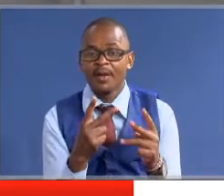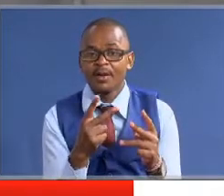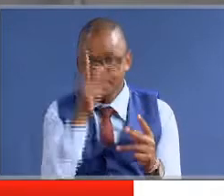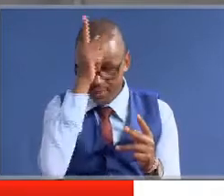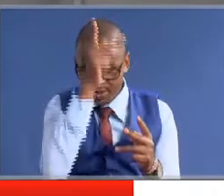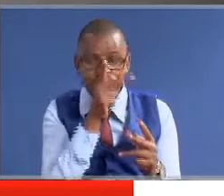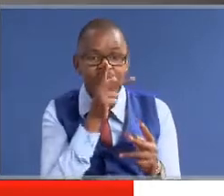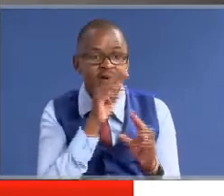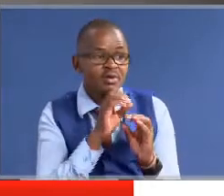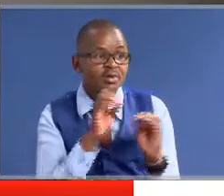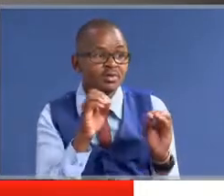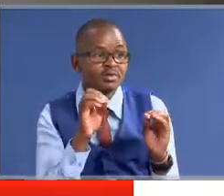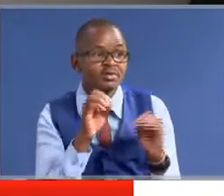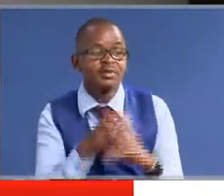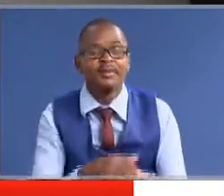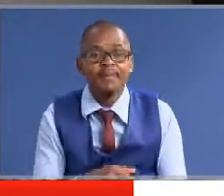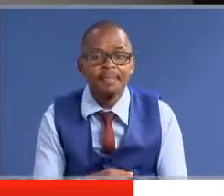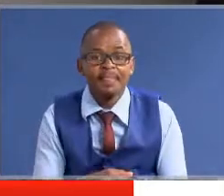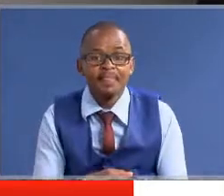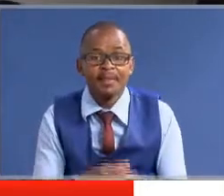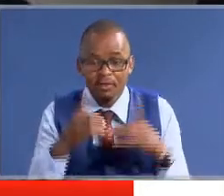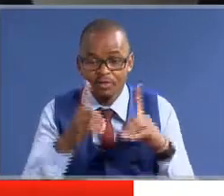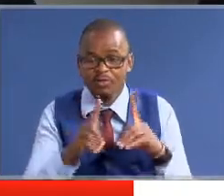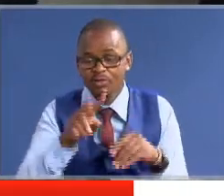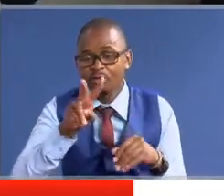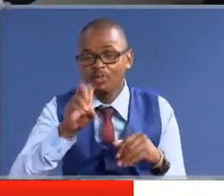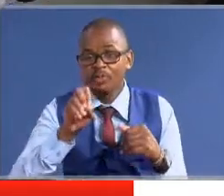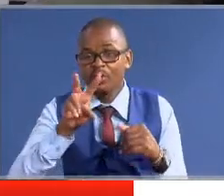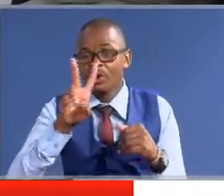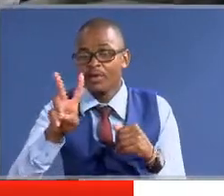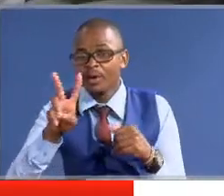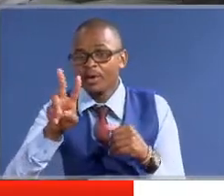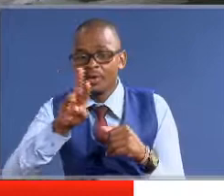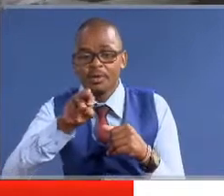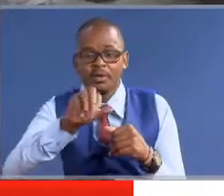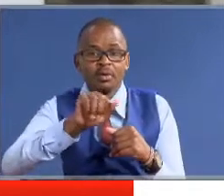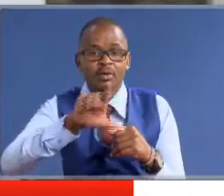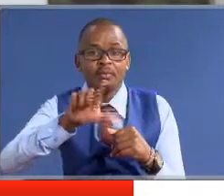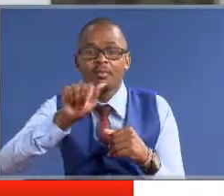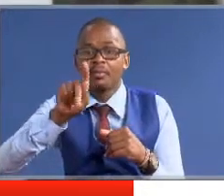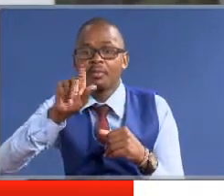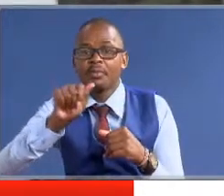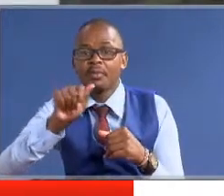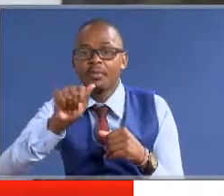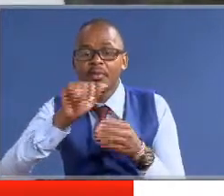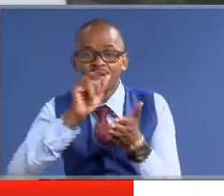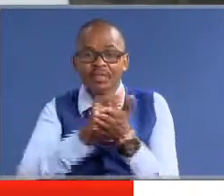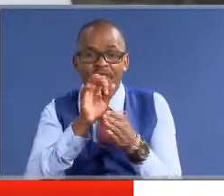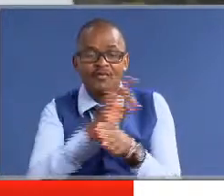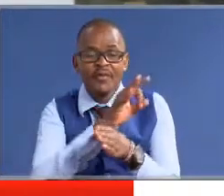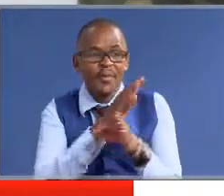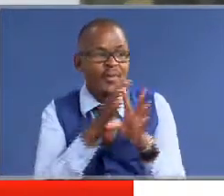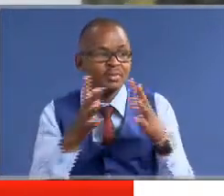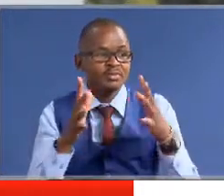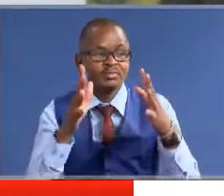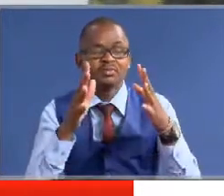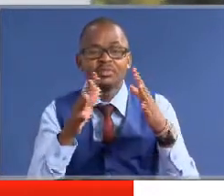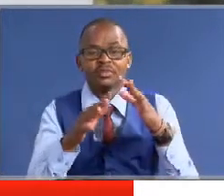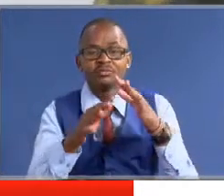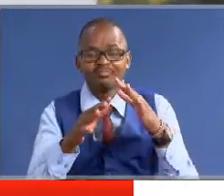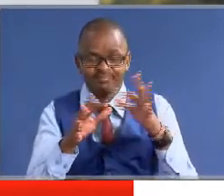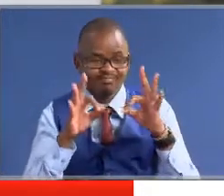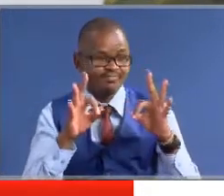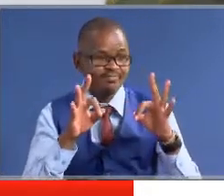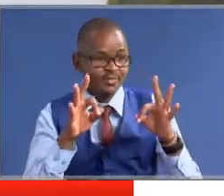idea what to do. And during 2012 Malaika Tribute Awards, an event that mainly celebrates